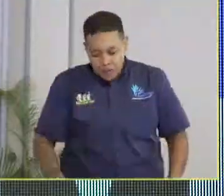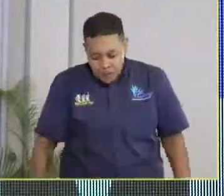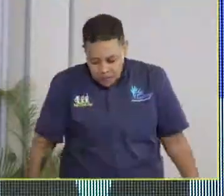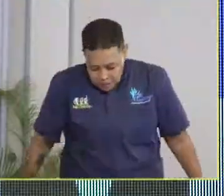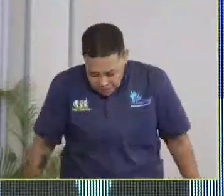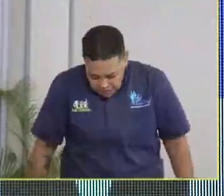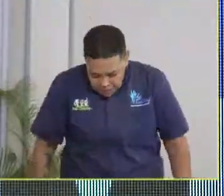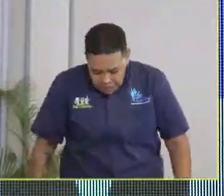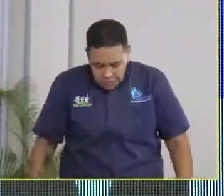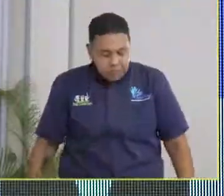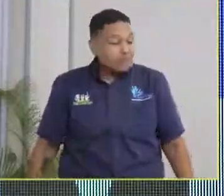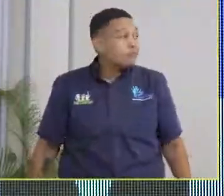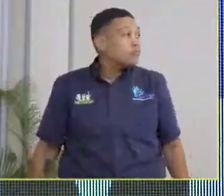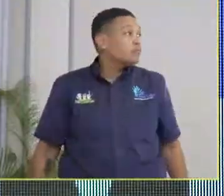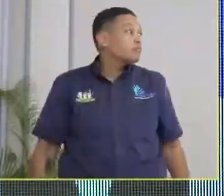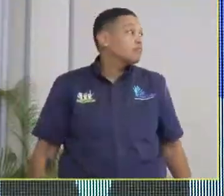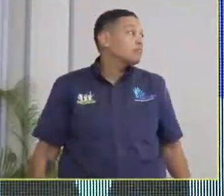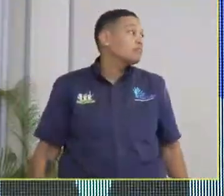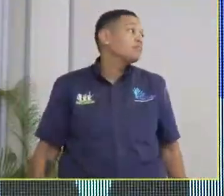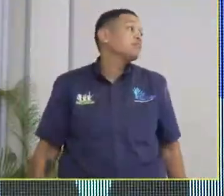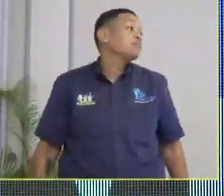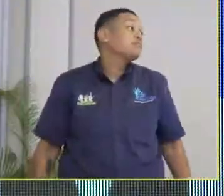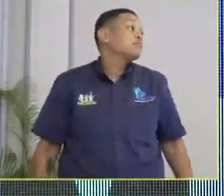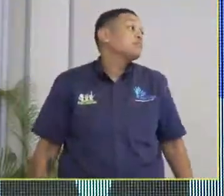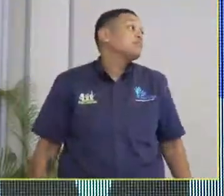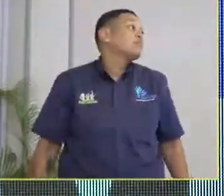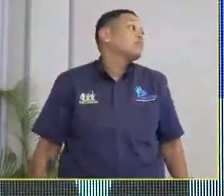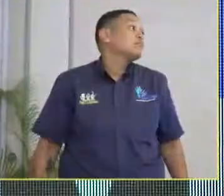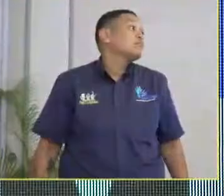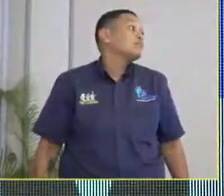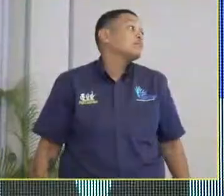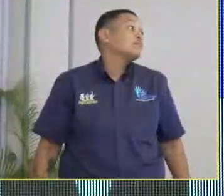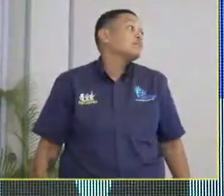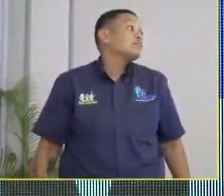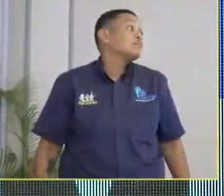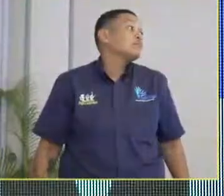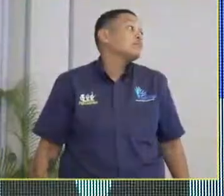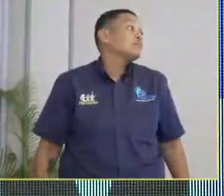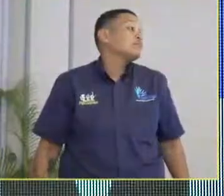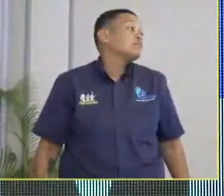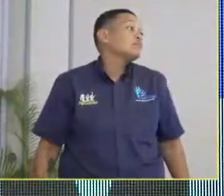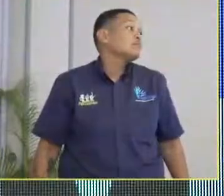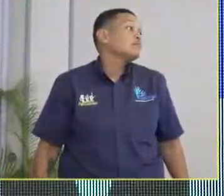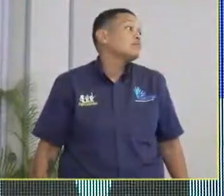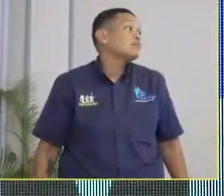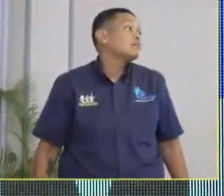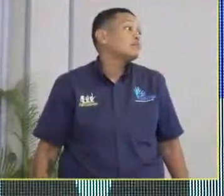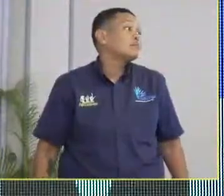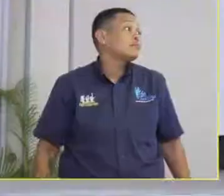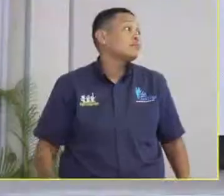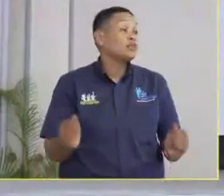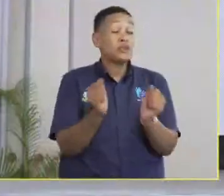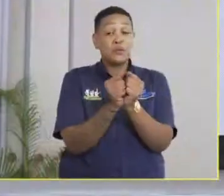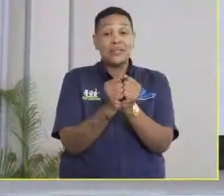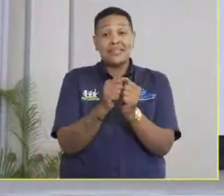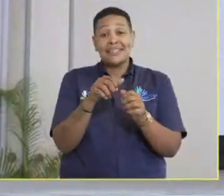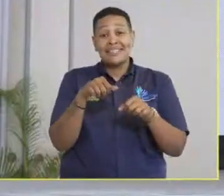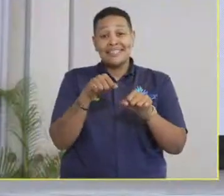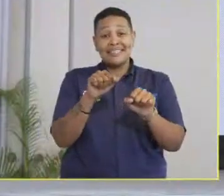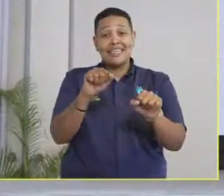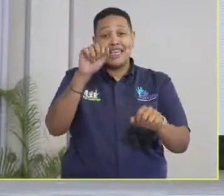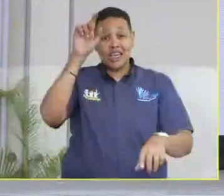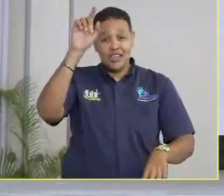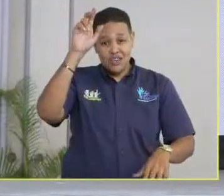with seahorses, the reproductive process involves both